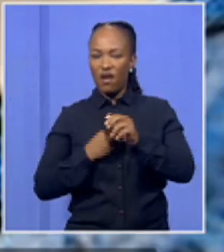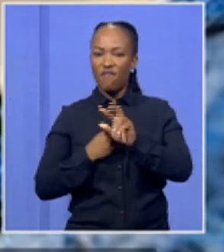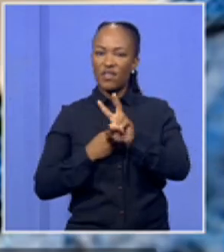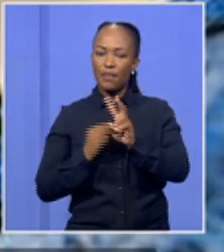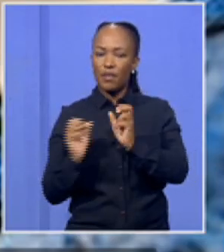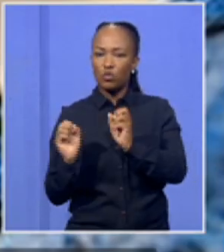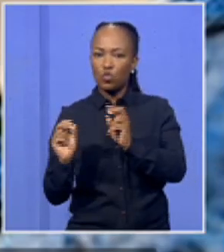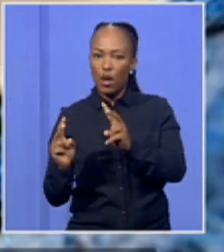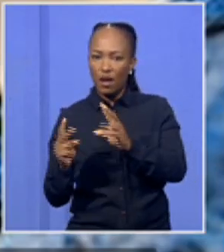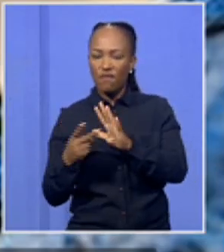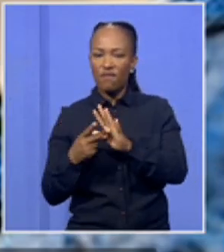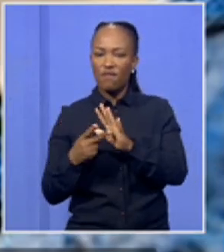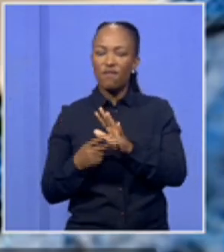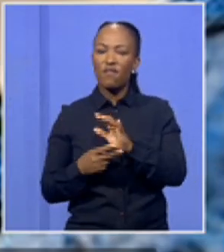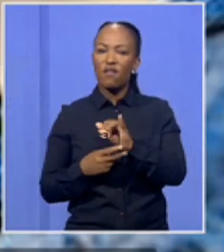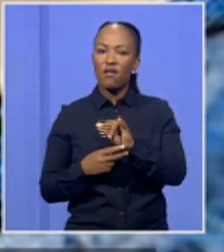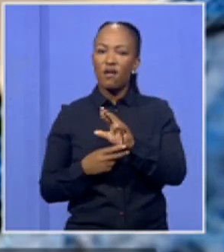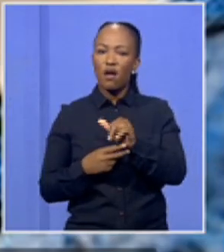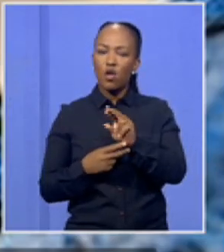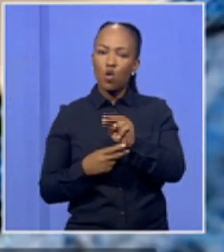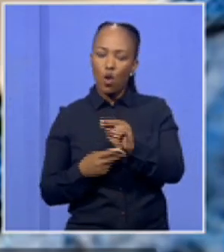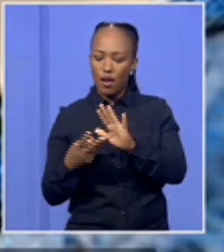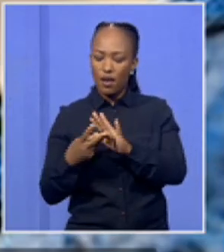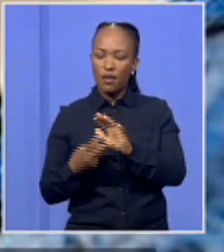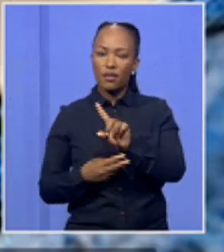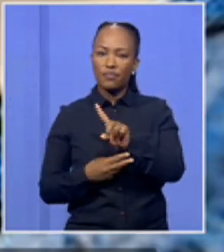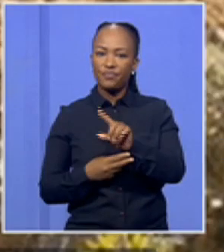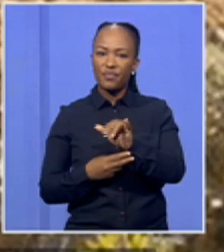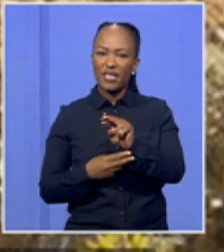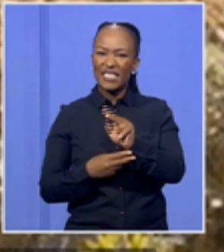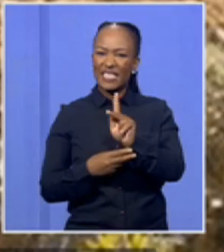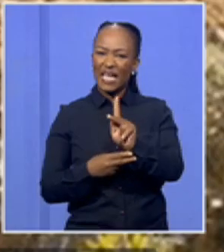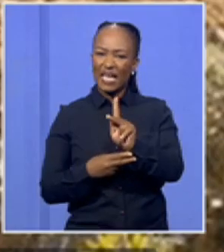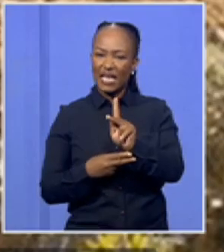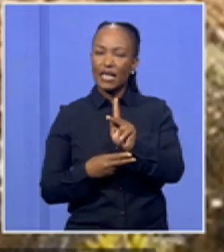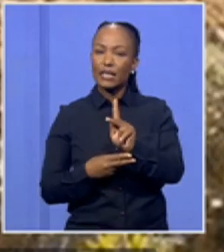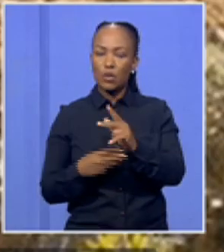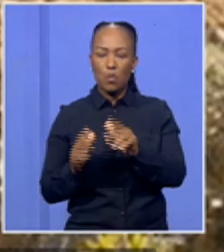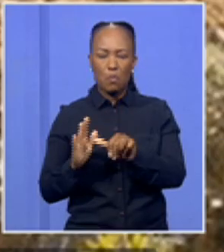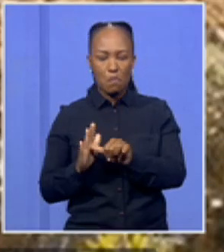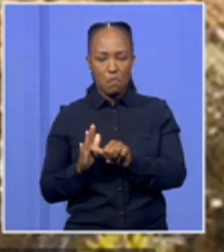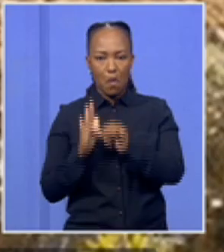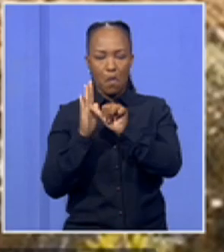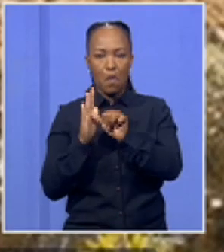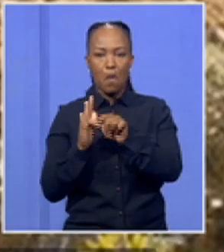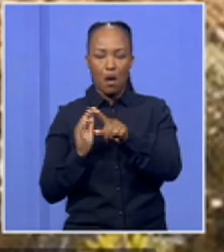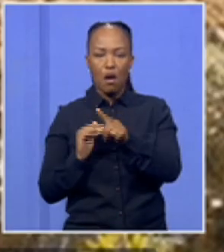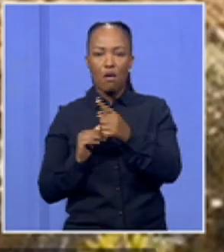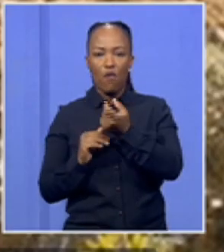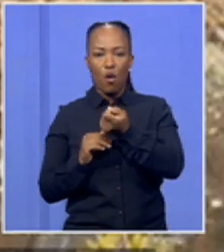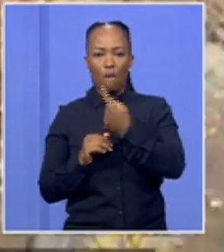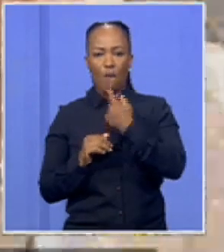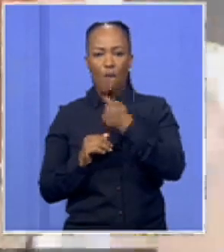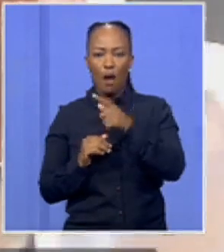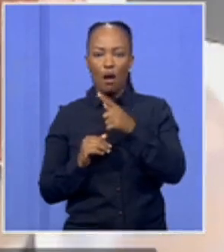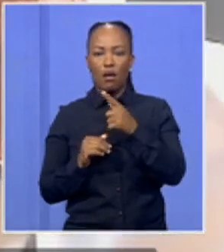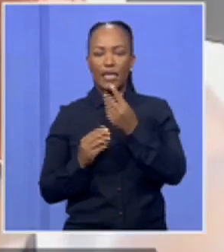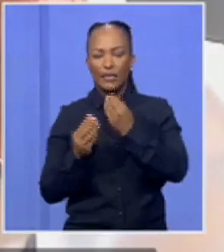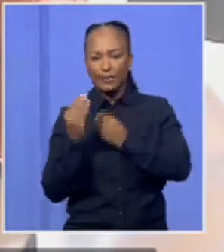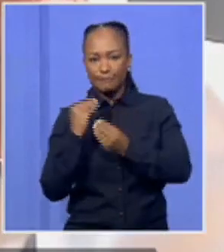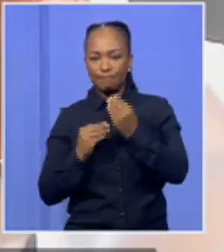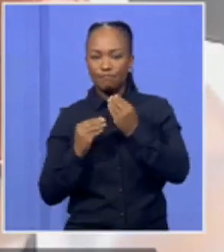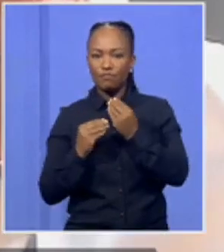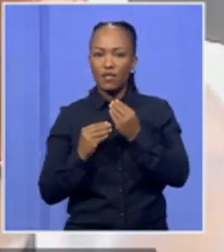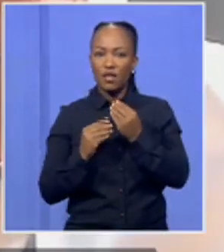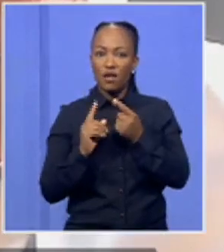iron, zinc. They are very abundant in meat, and they are also very easily available from meat, so we can